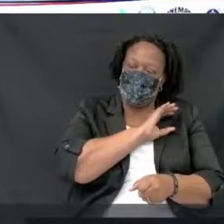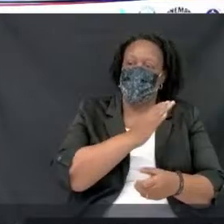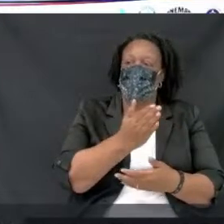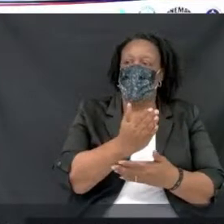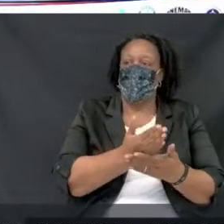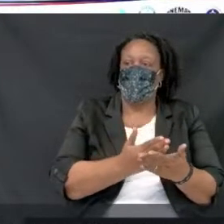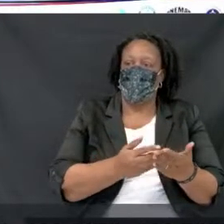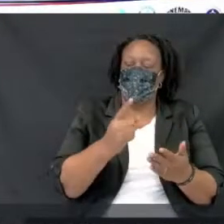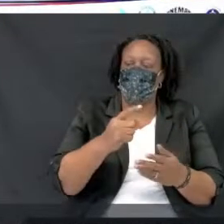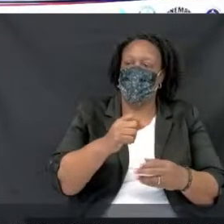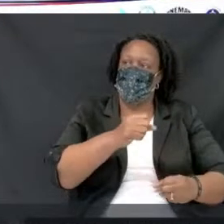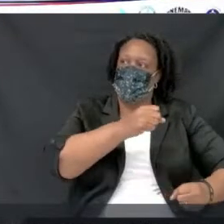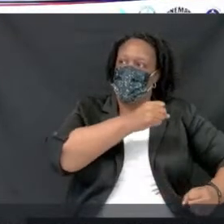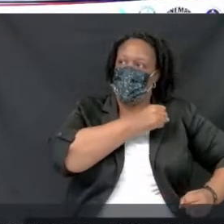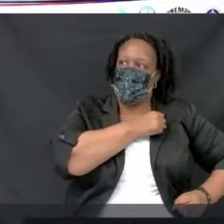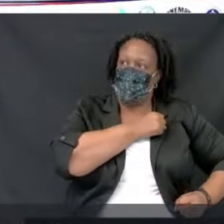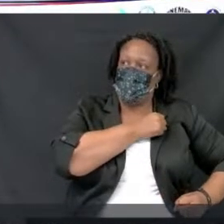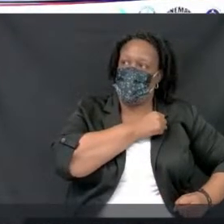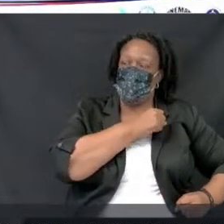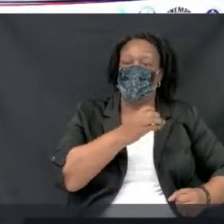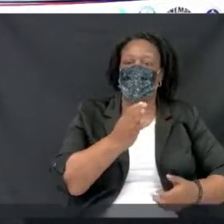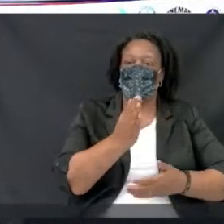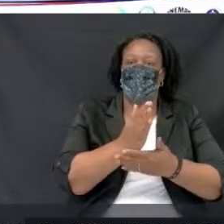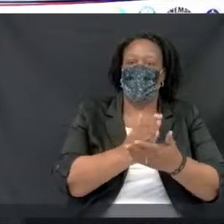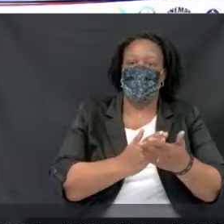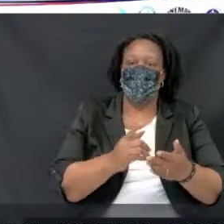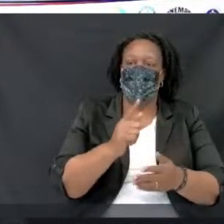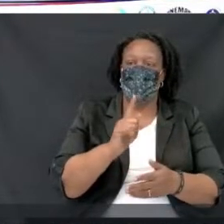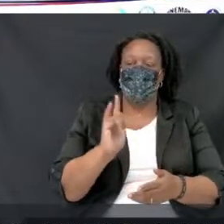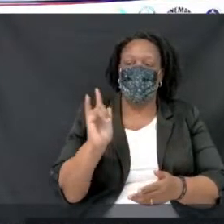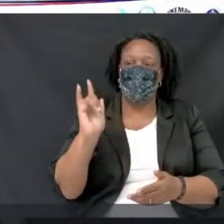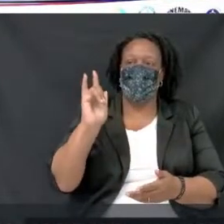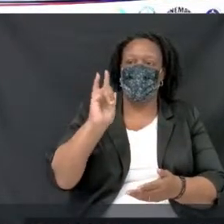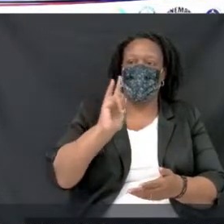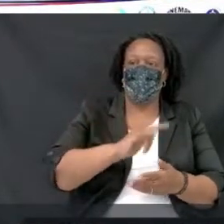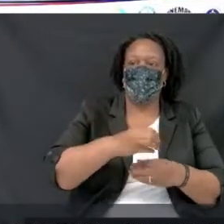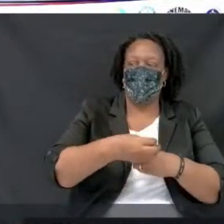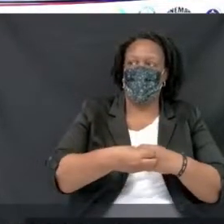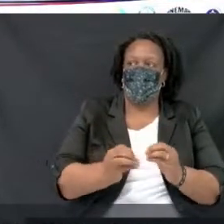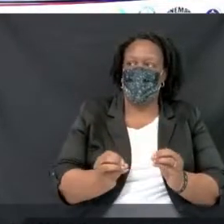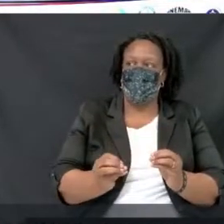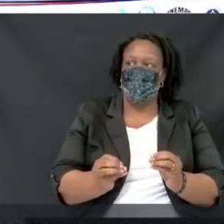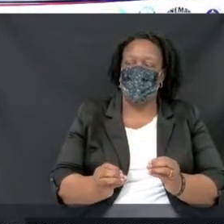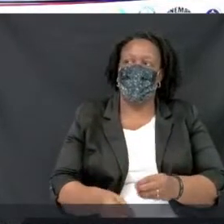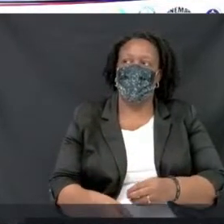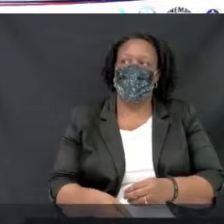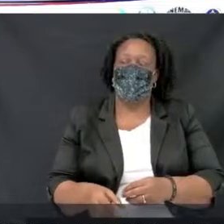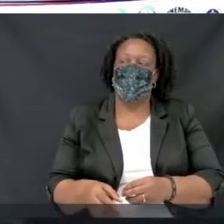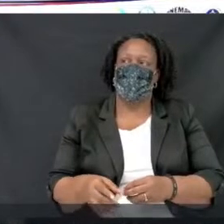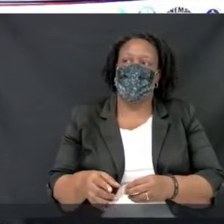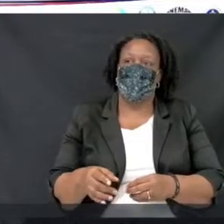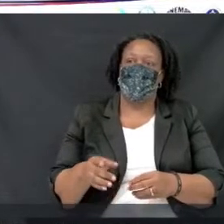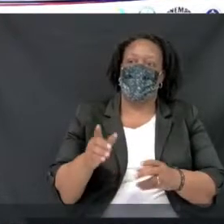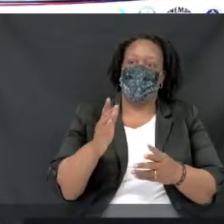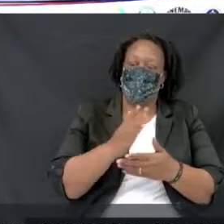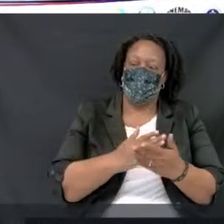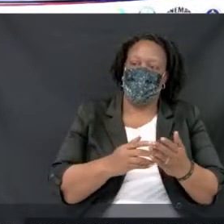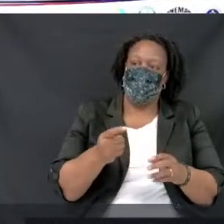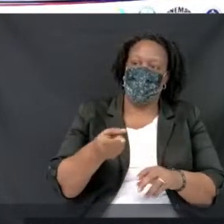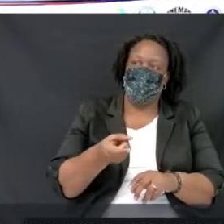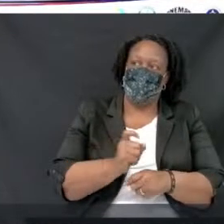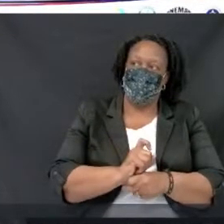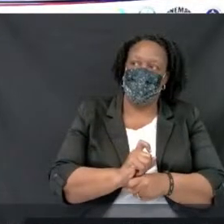Force, Senior Representative of the Immigration Department, Senior Representative of the Customs and Excise Department,